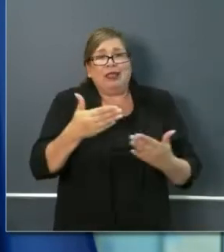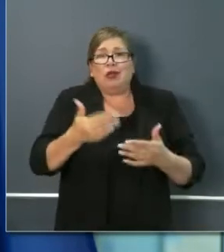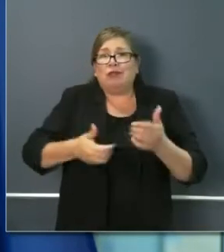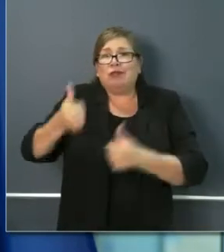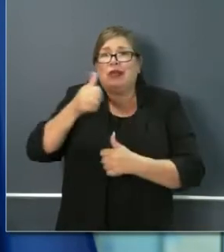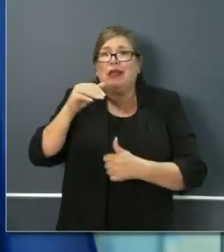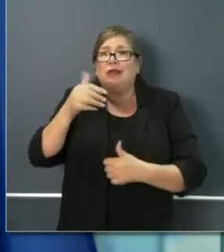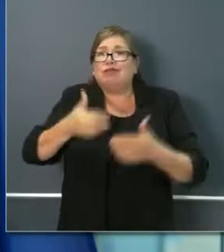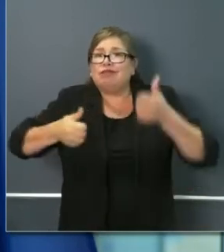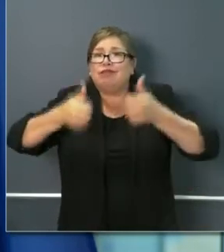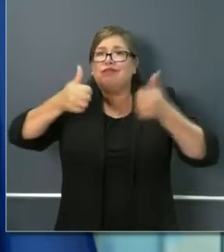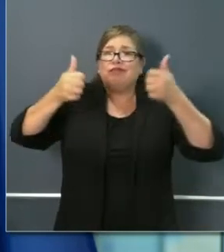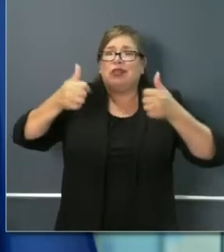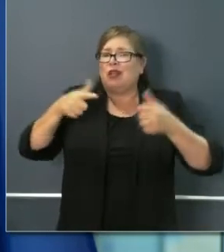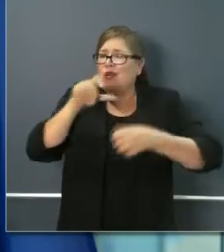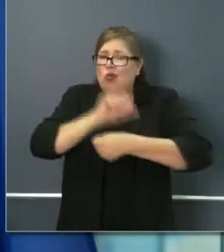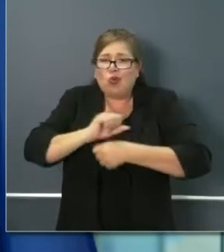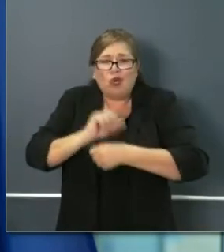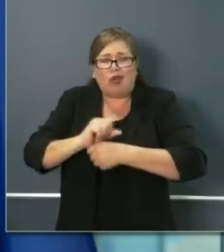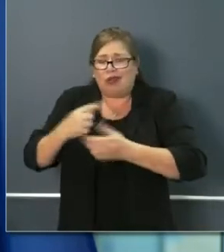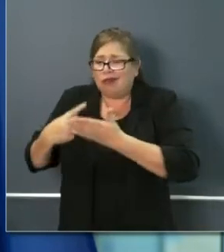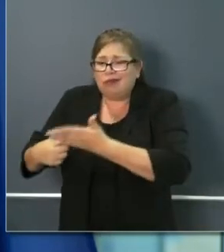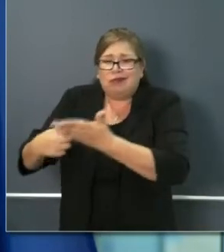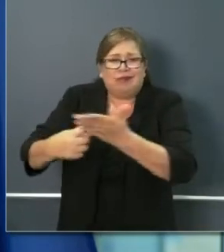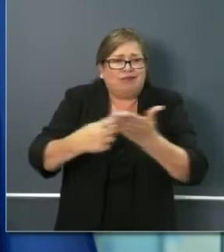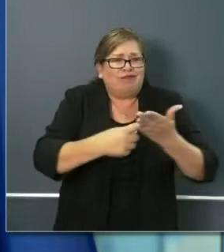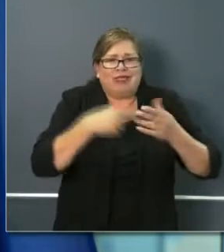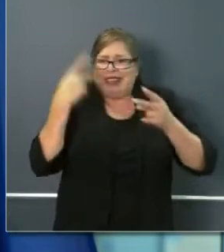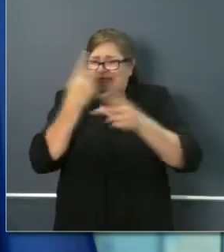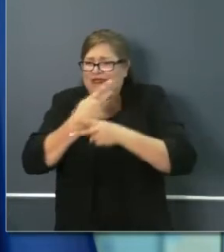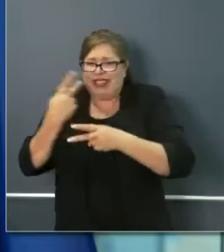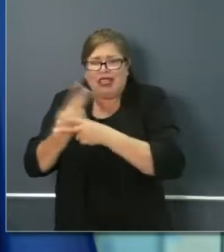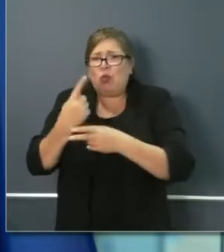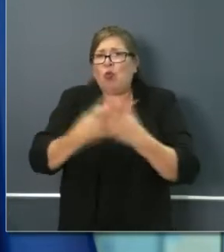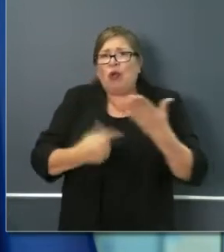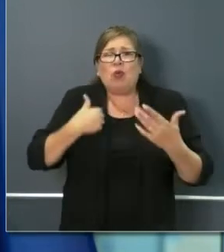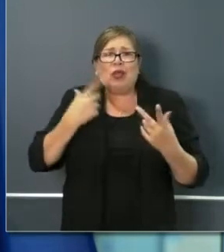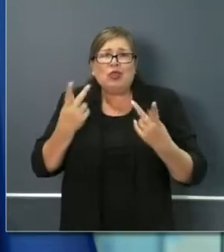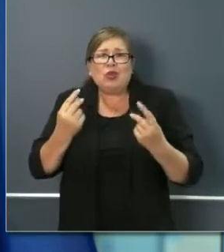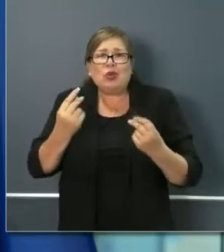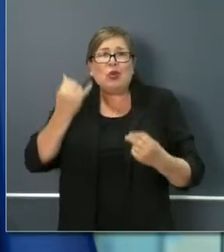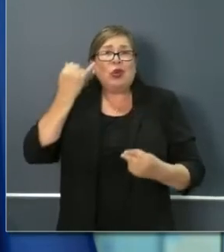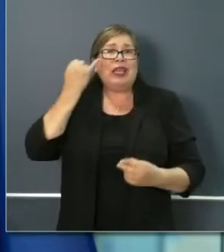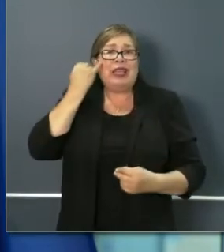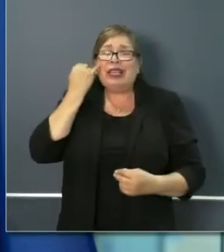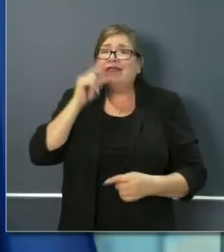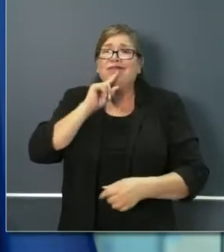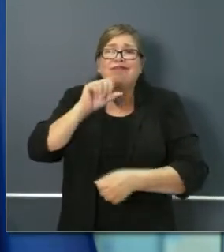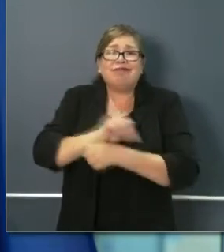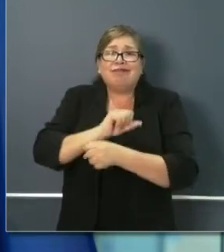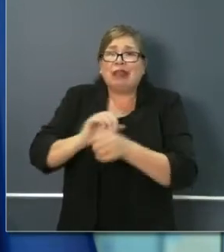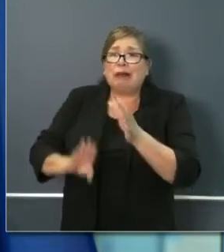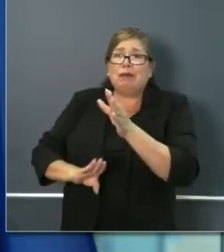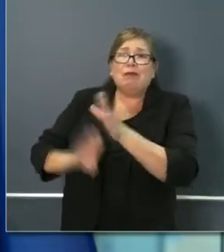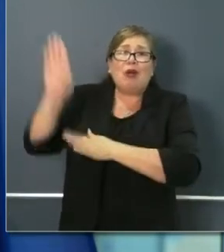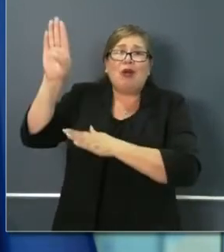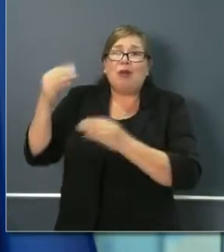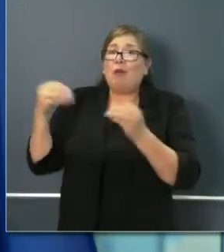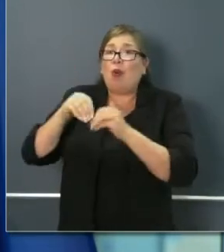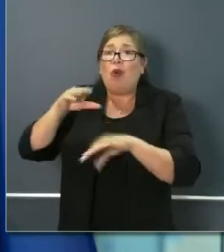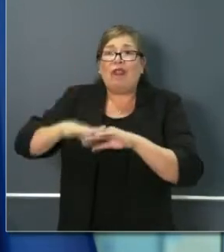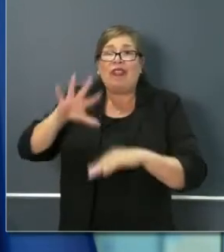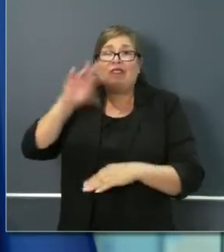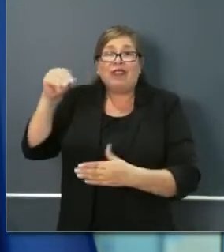Engineers, working with our teams here that have capacity that's substantially greater than 50,000. Let me